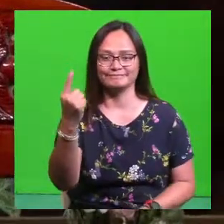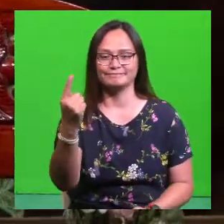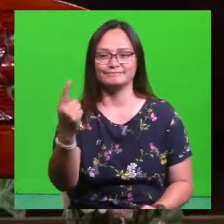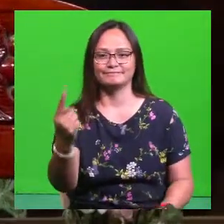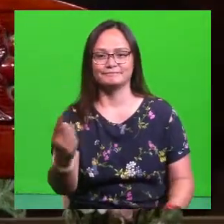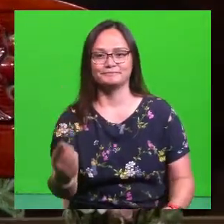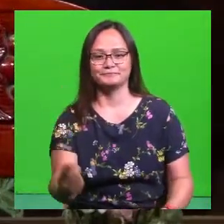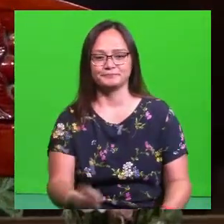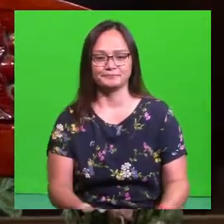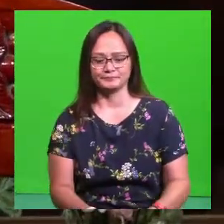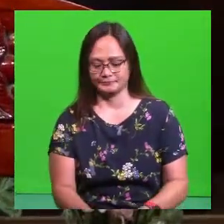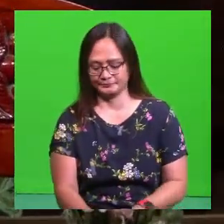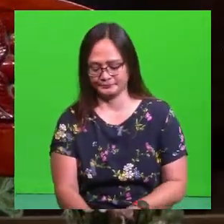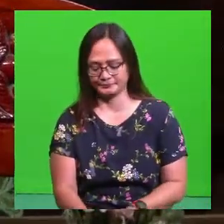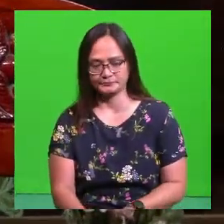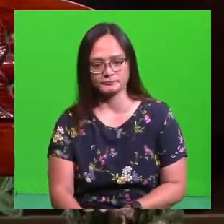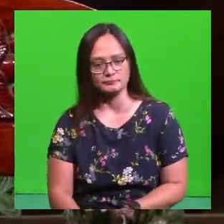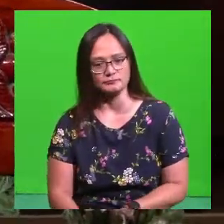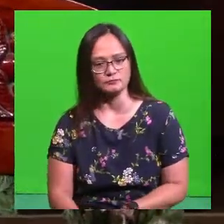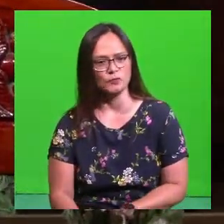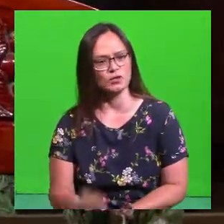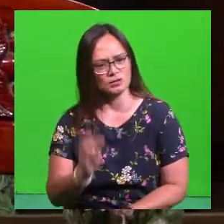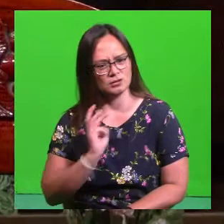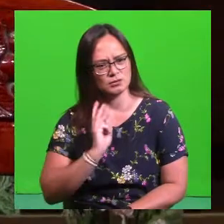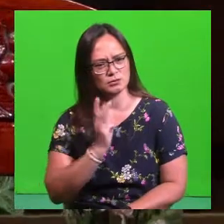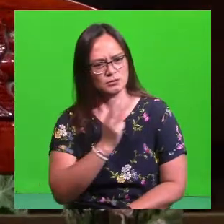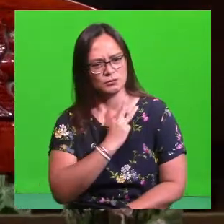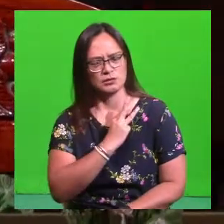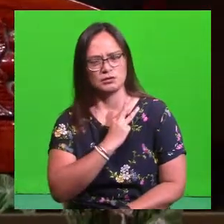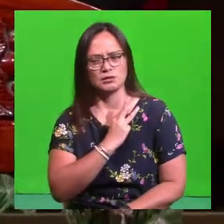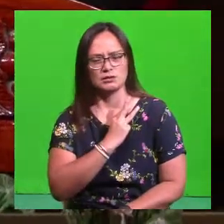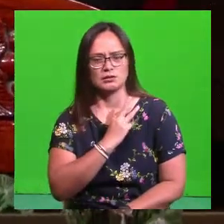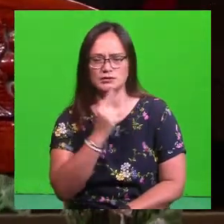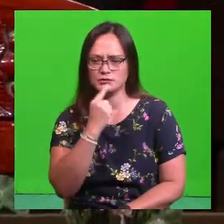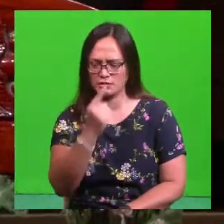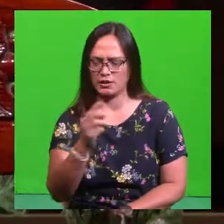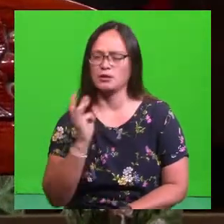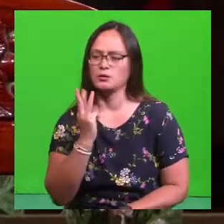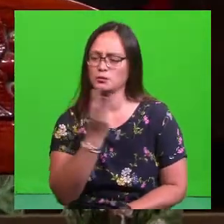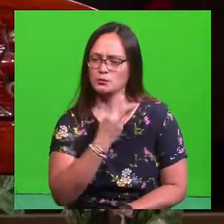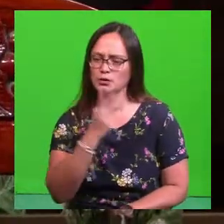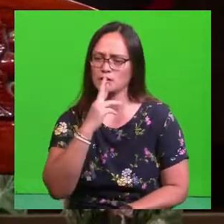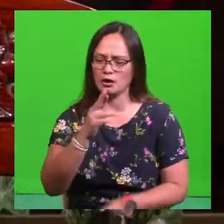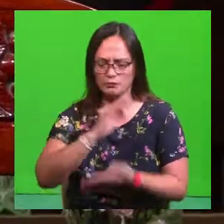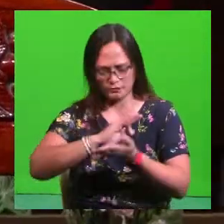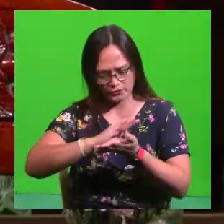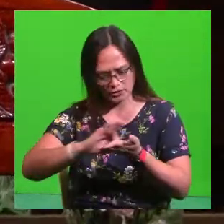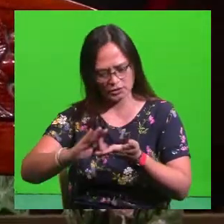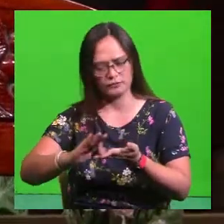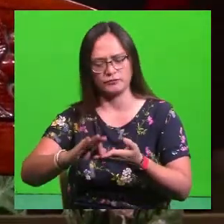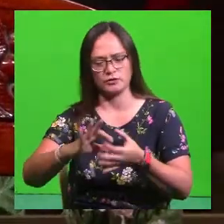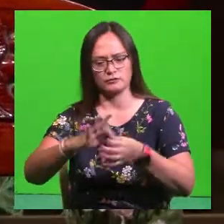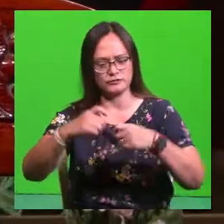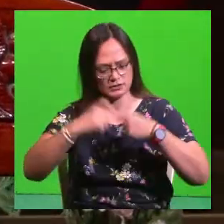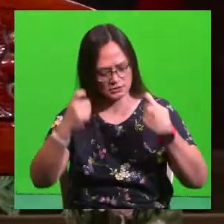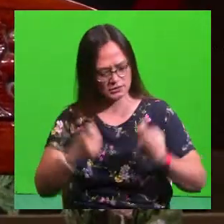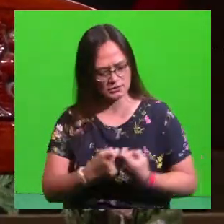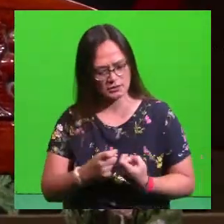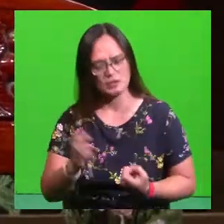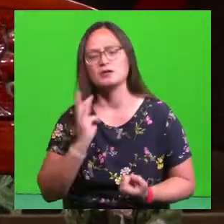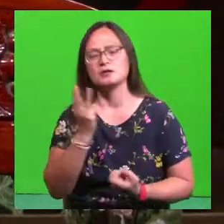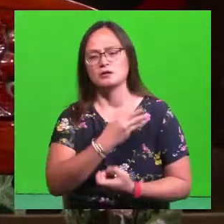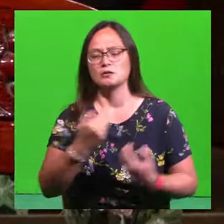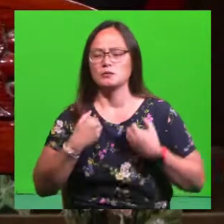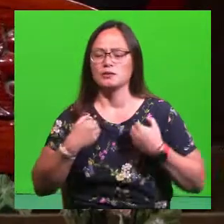one. We're not just saying we're forgiven of sins. We're not just saying we have eternal life. We're not just